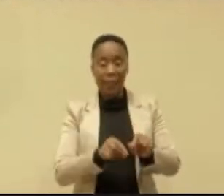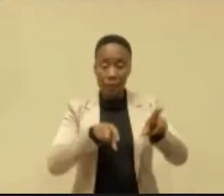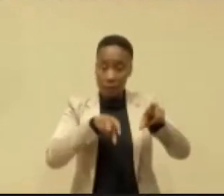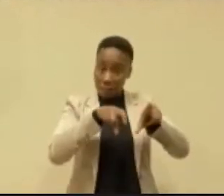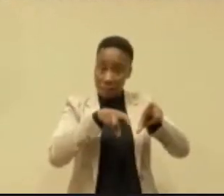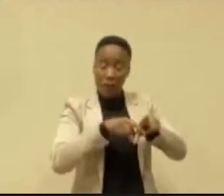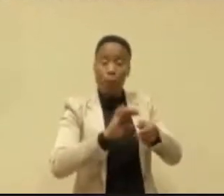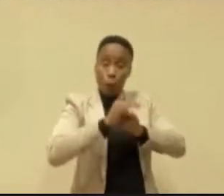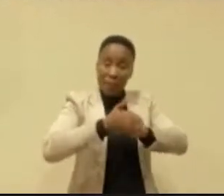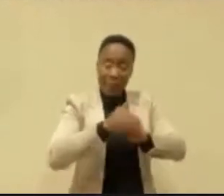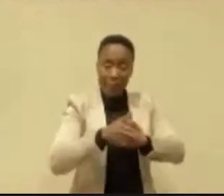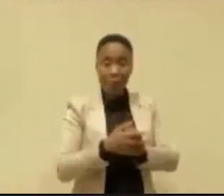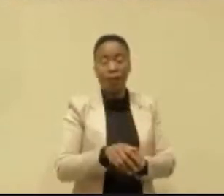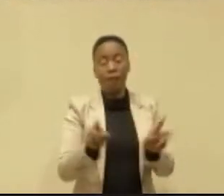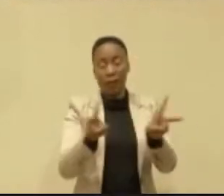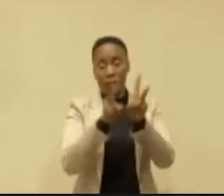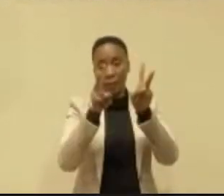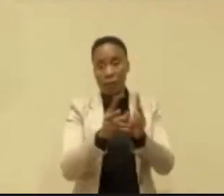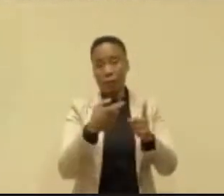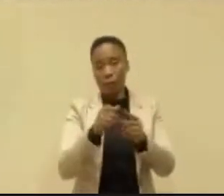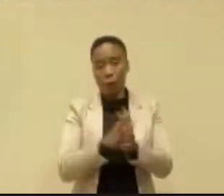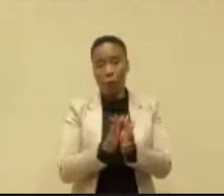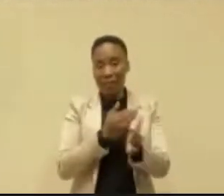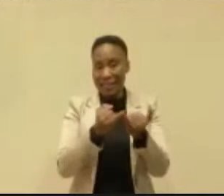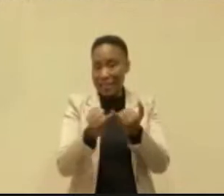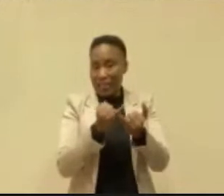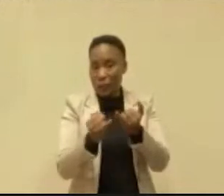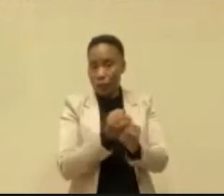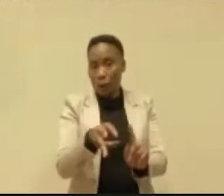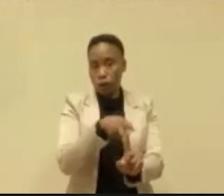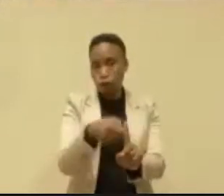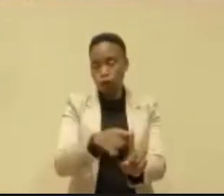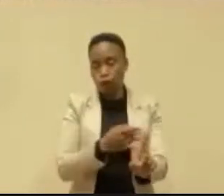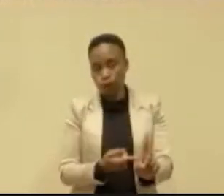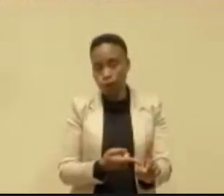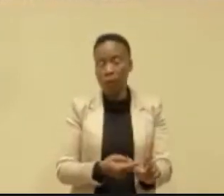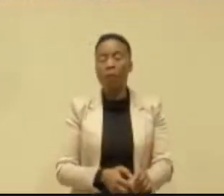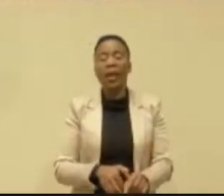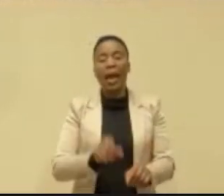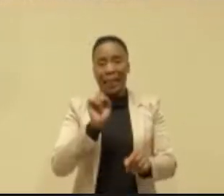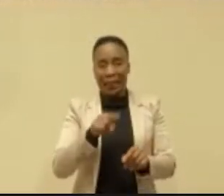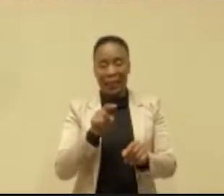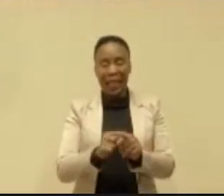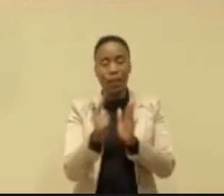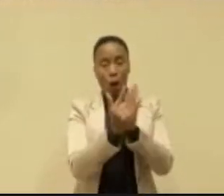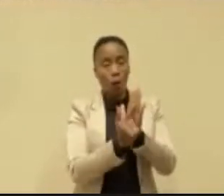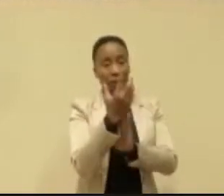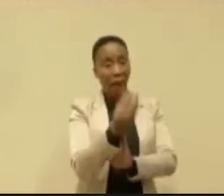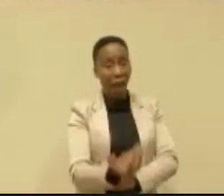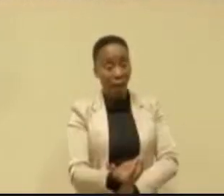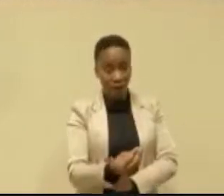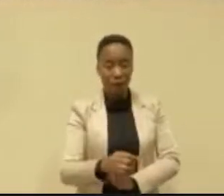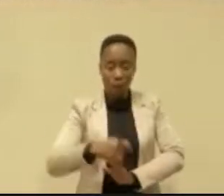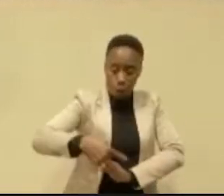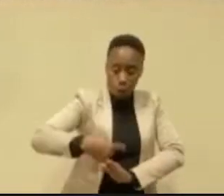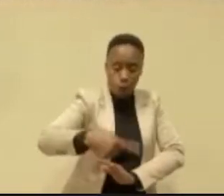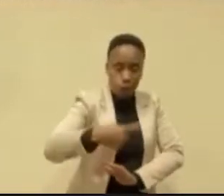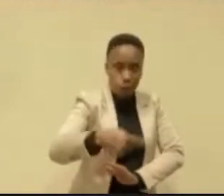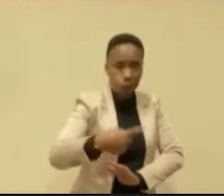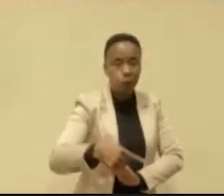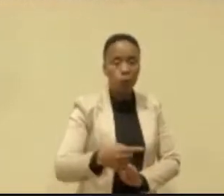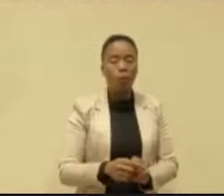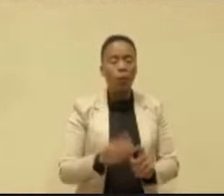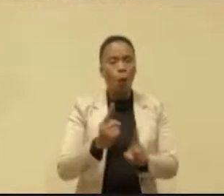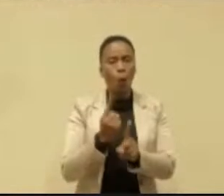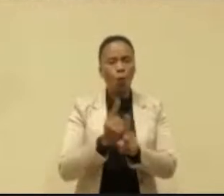of victims of sexual offenses we have this laws that from time to time when we